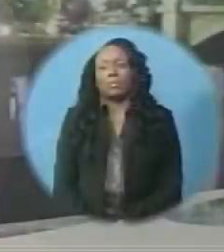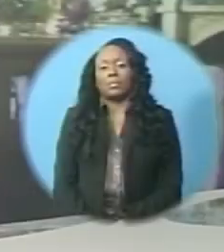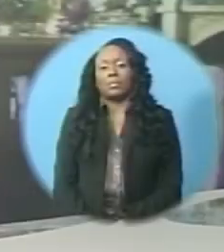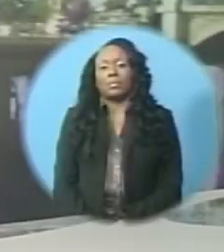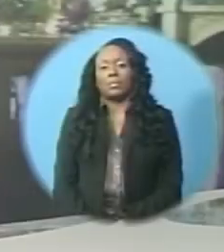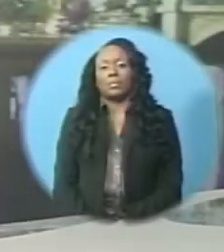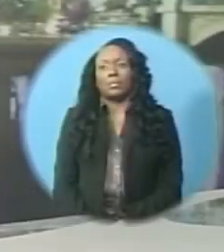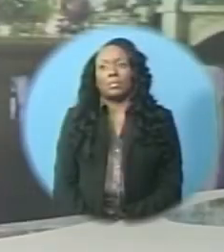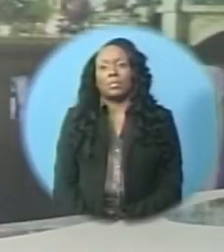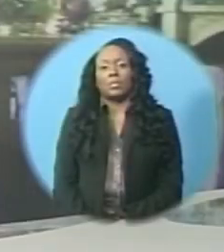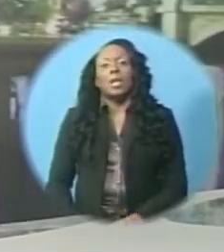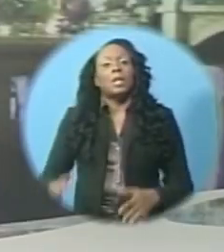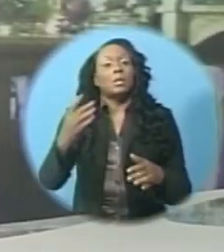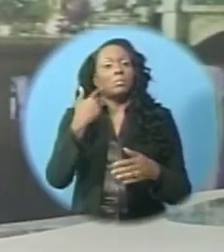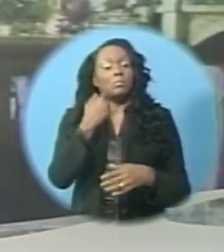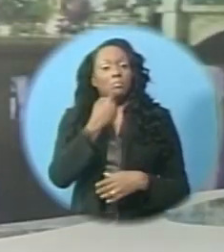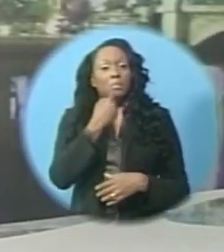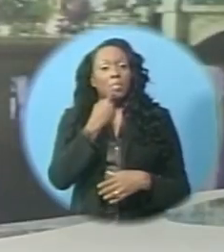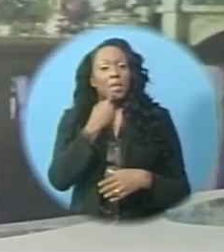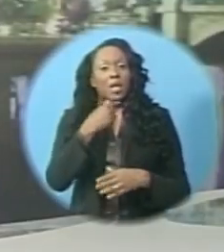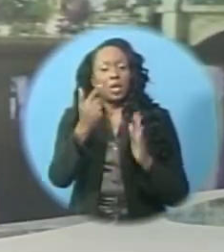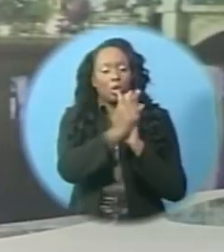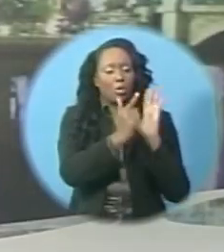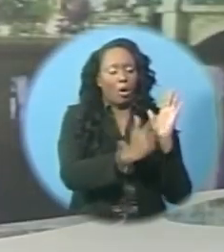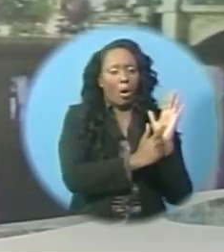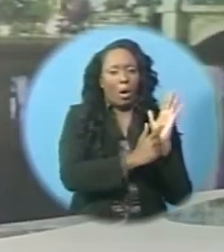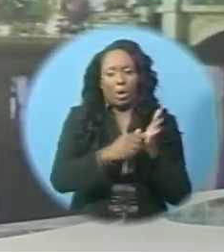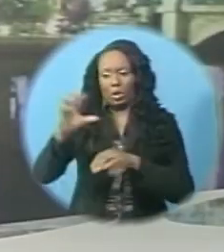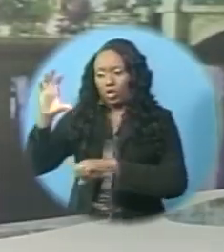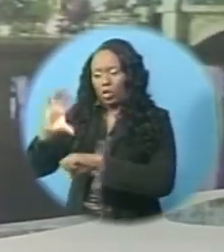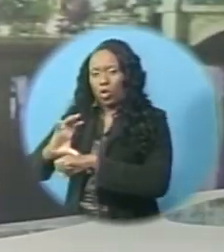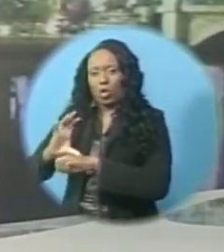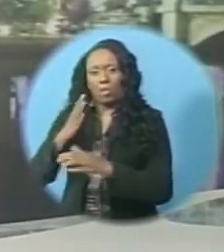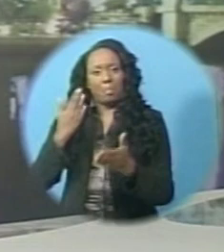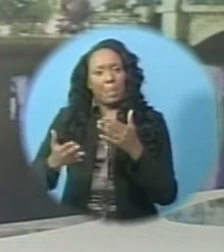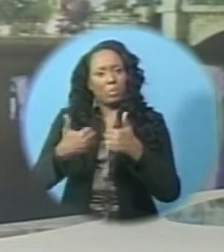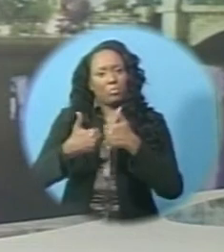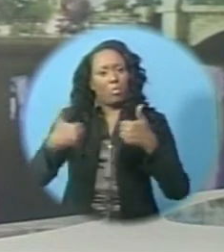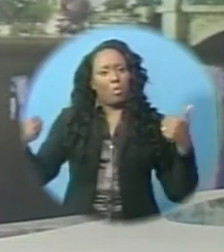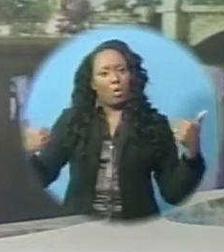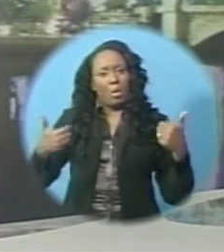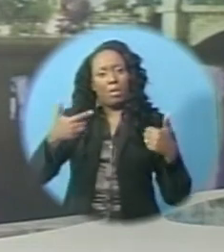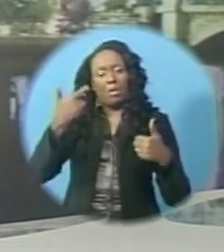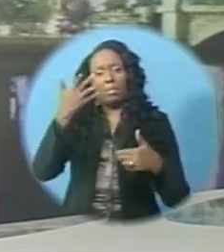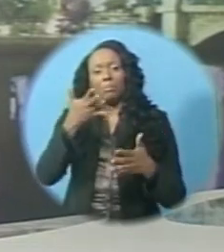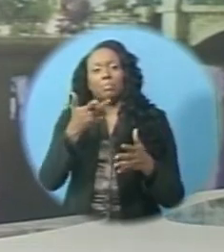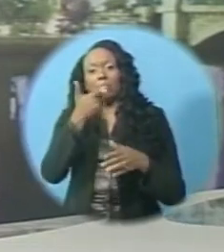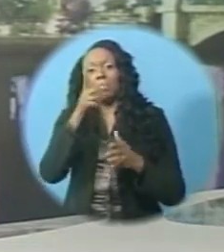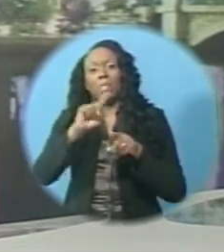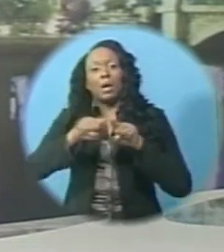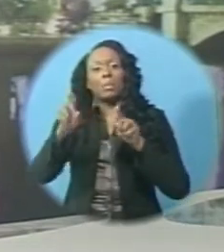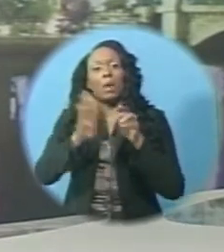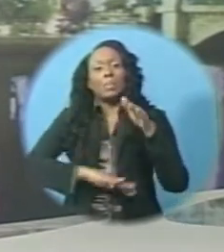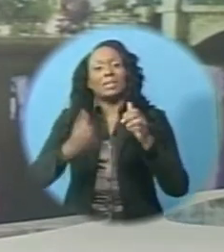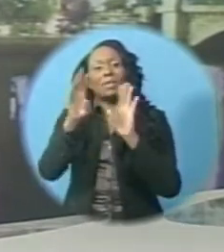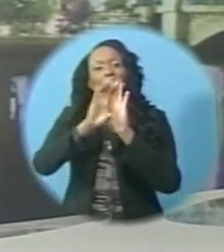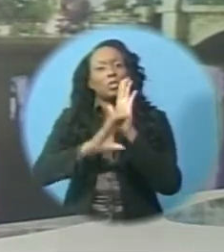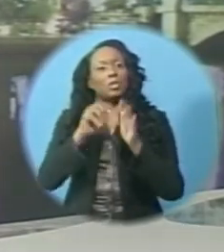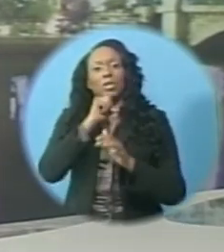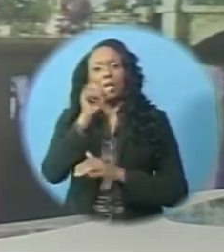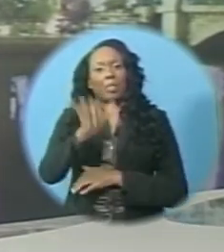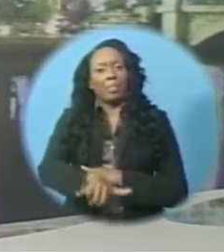for a separation of law and religion, which will invalidate the tenets on which Barbados' constitution is based.